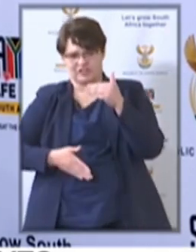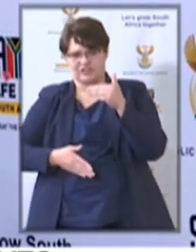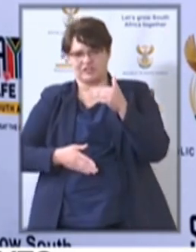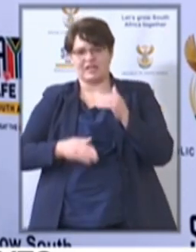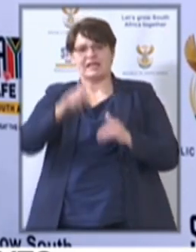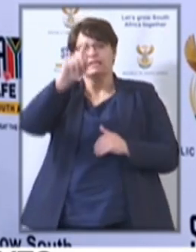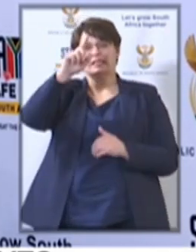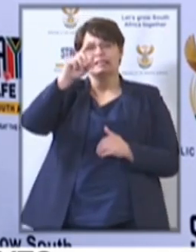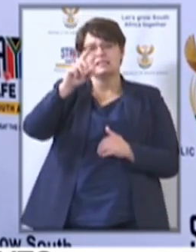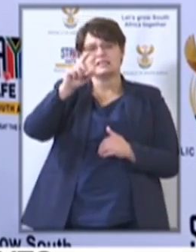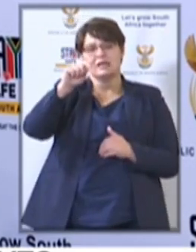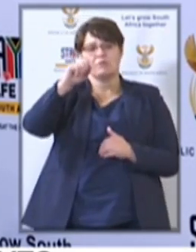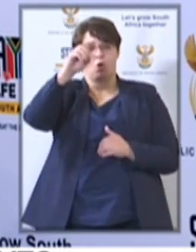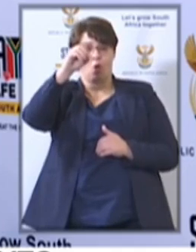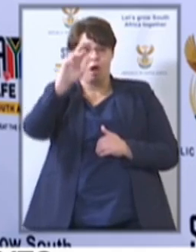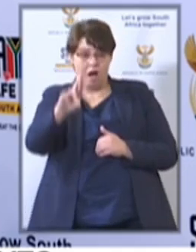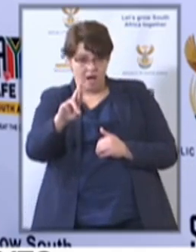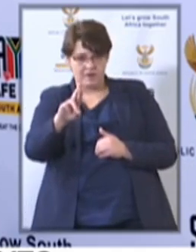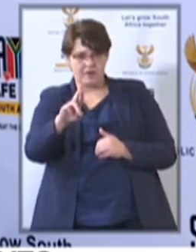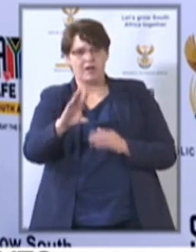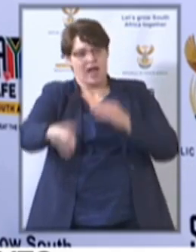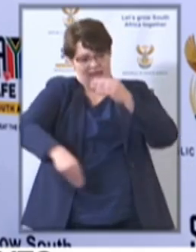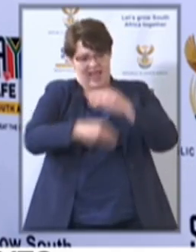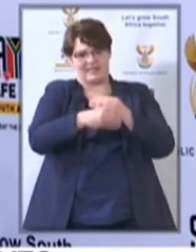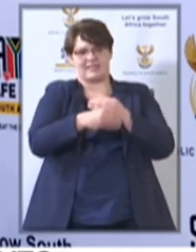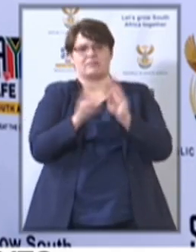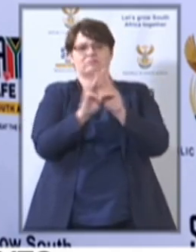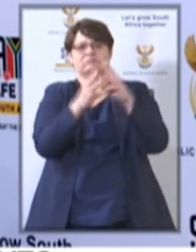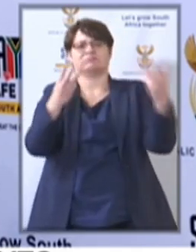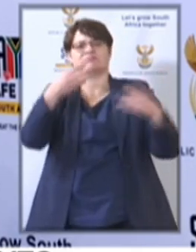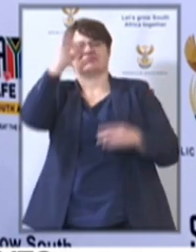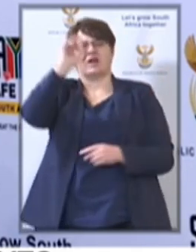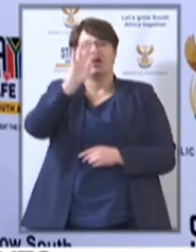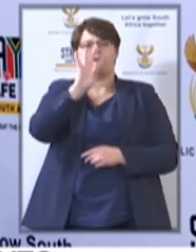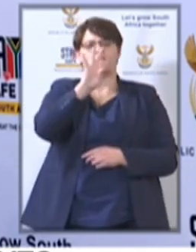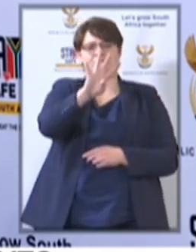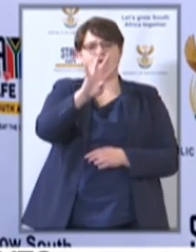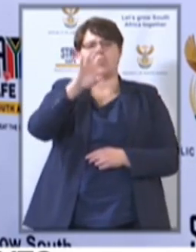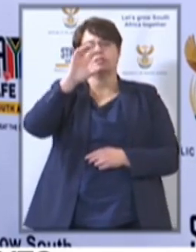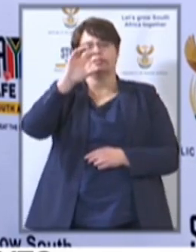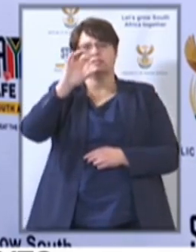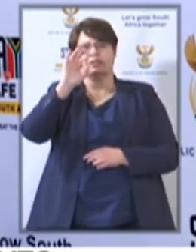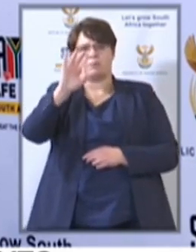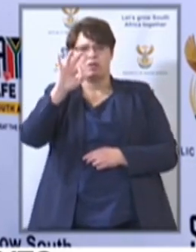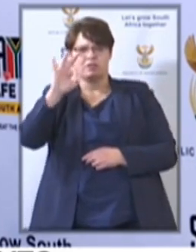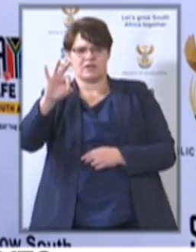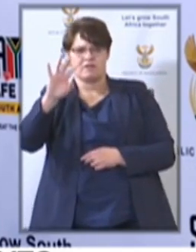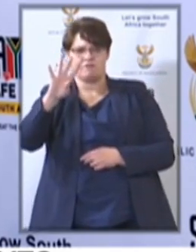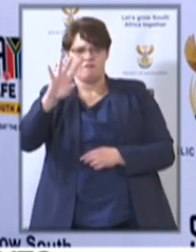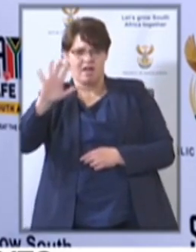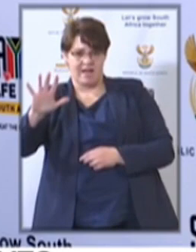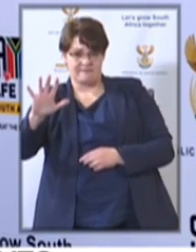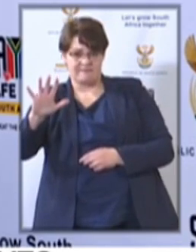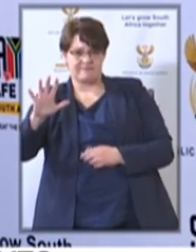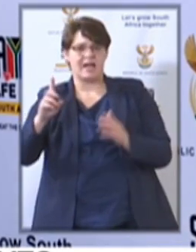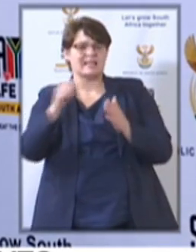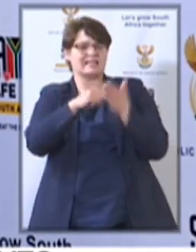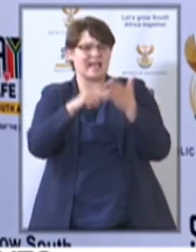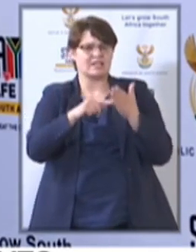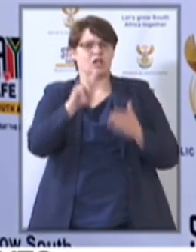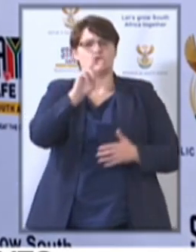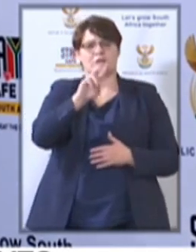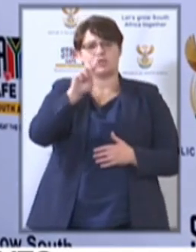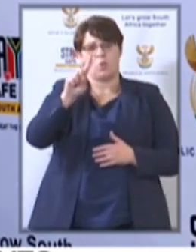for the inquiry are included in Government Gazette number 43345, which is dated 21